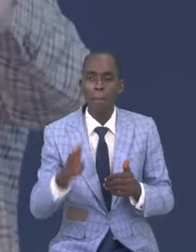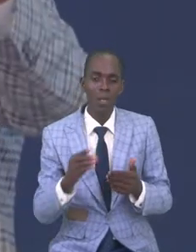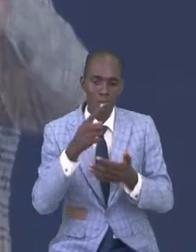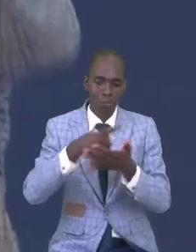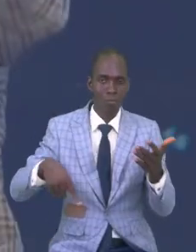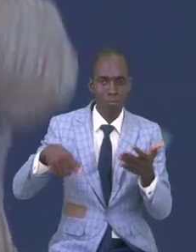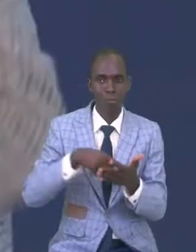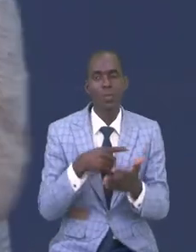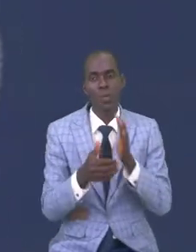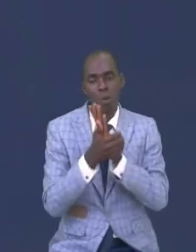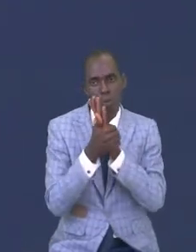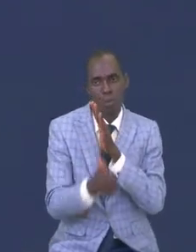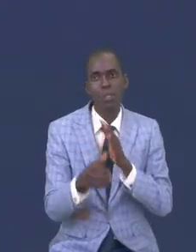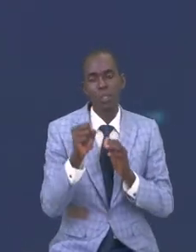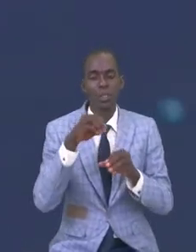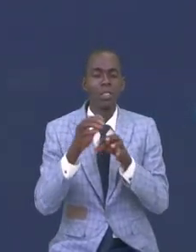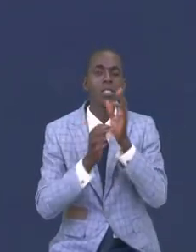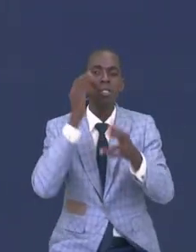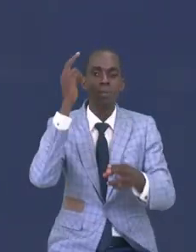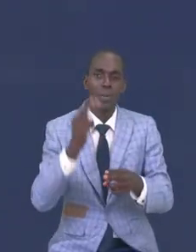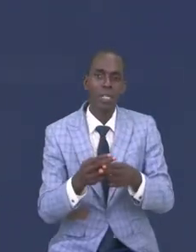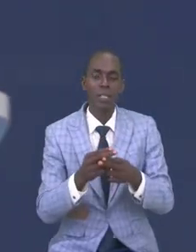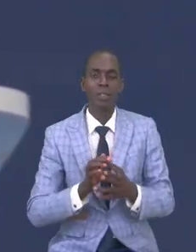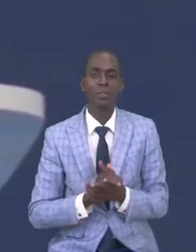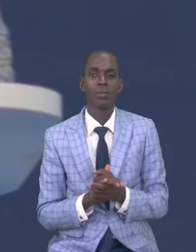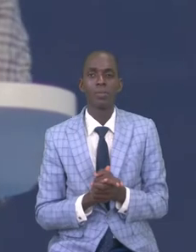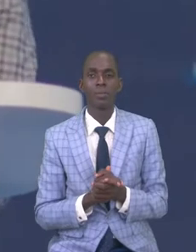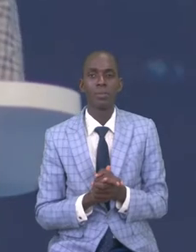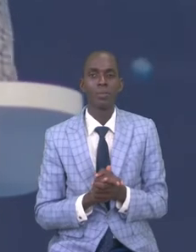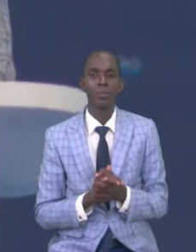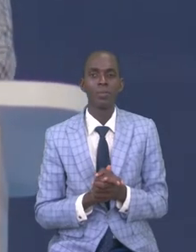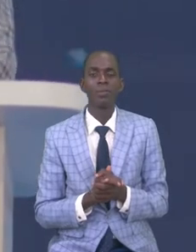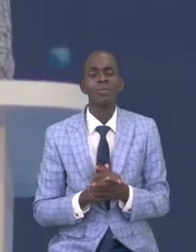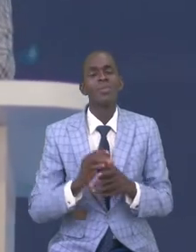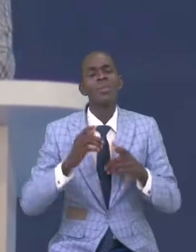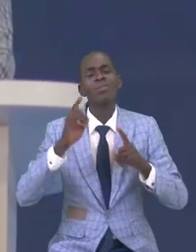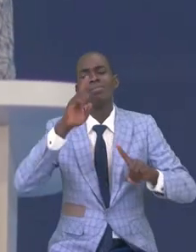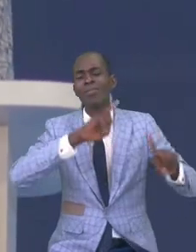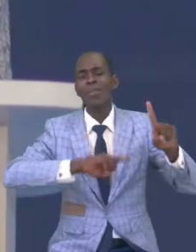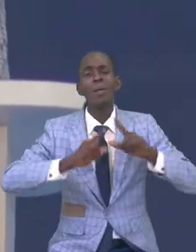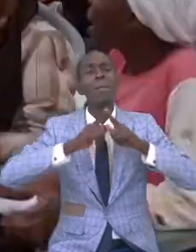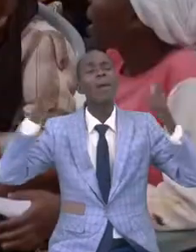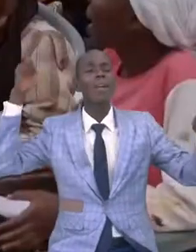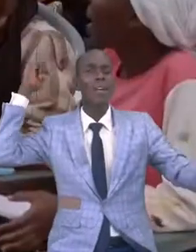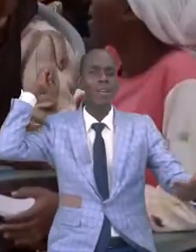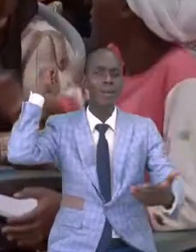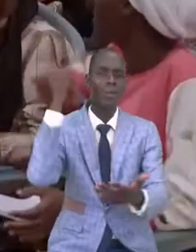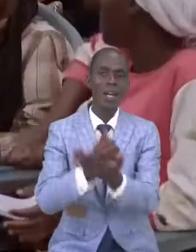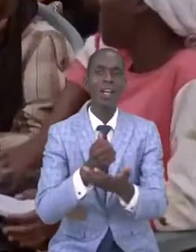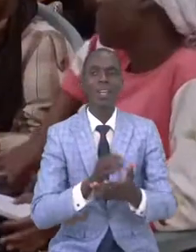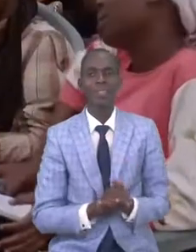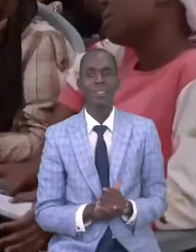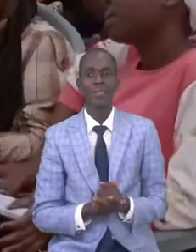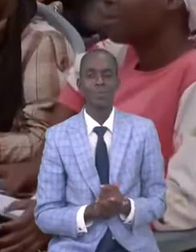unerasable potential in Jesus' name. Give me a lively amen. Now, it's